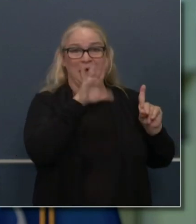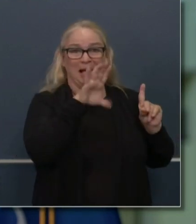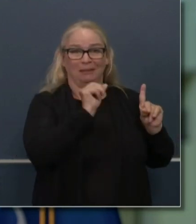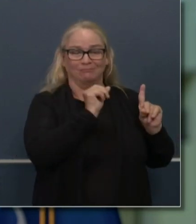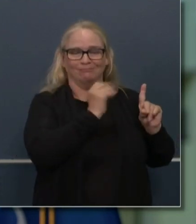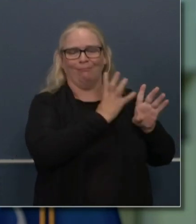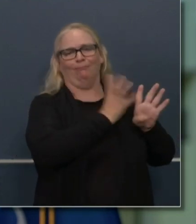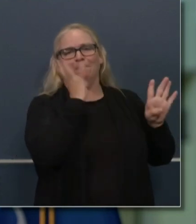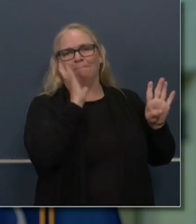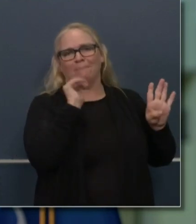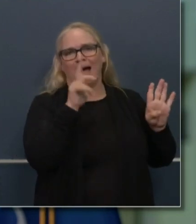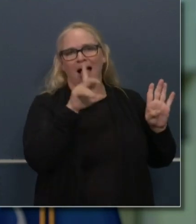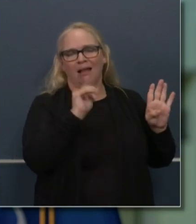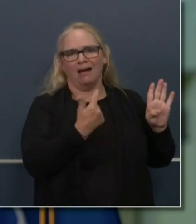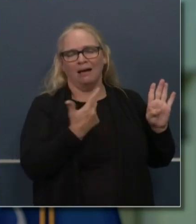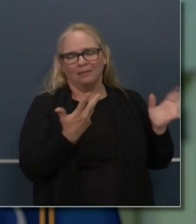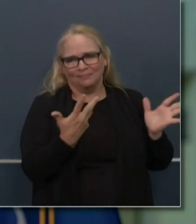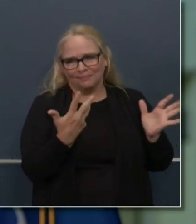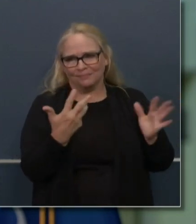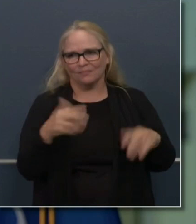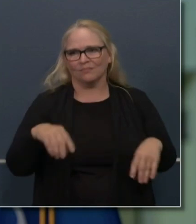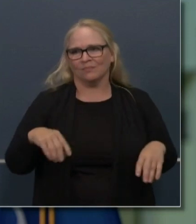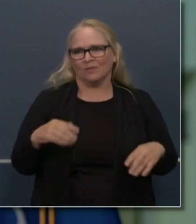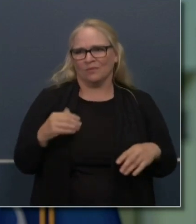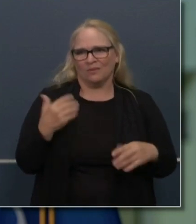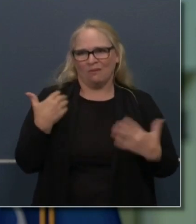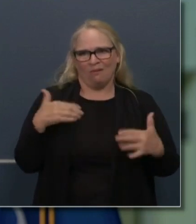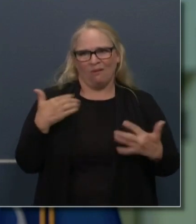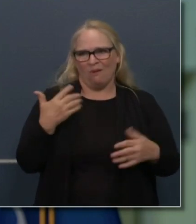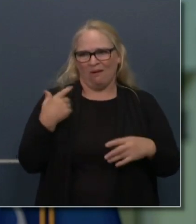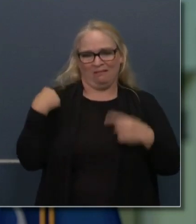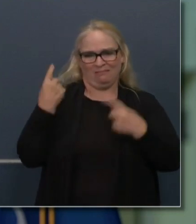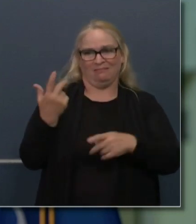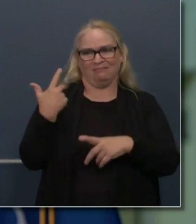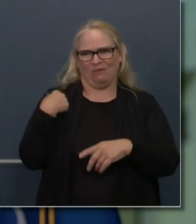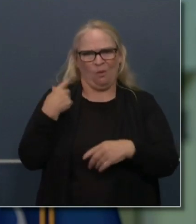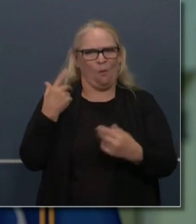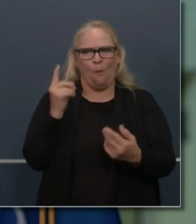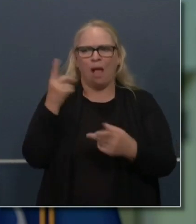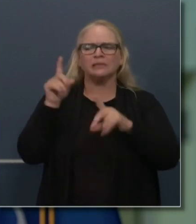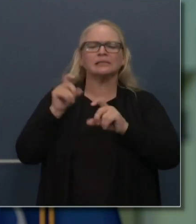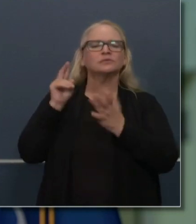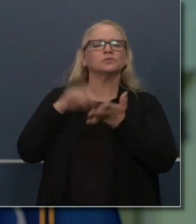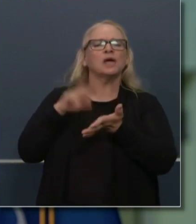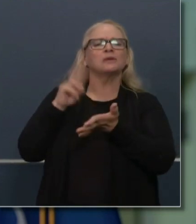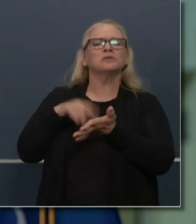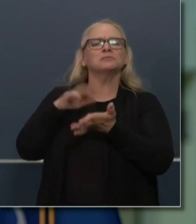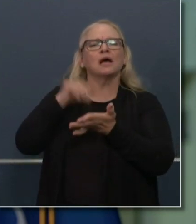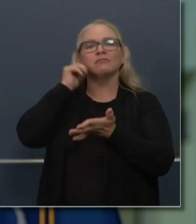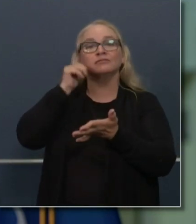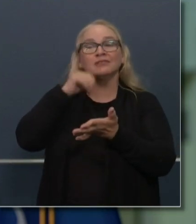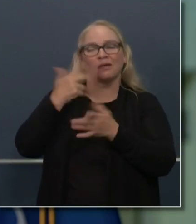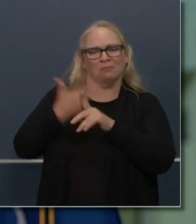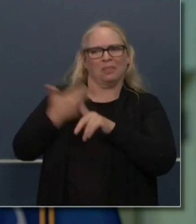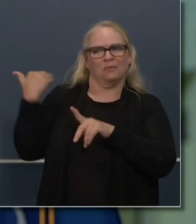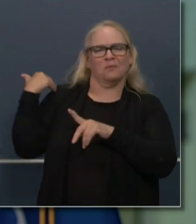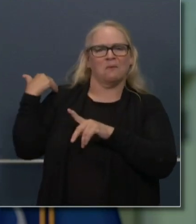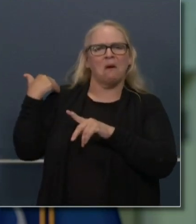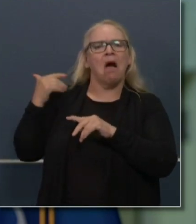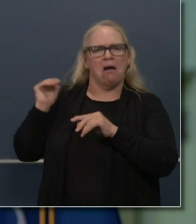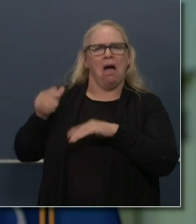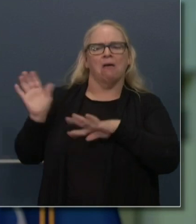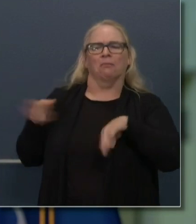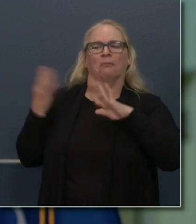you, over 100 days ago, we were testing less than 2,000 people a day. That's not a lot of strain on the system in terms of getting those test results